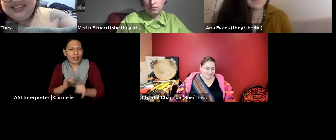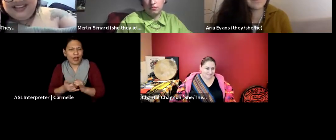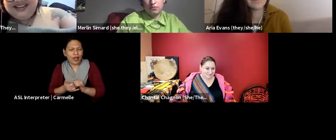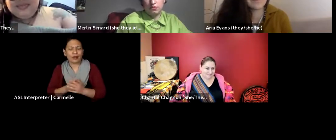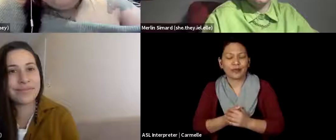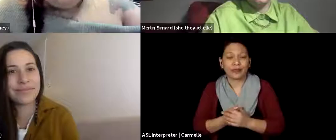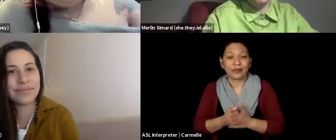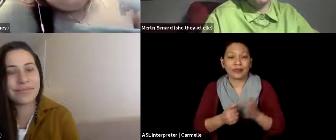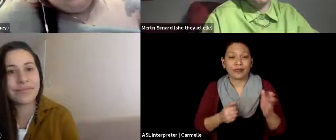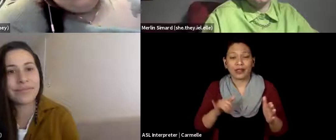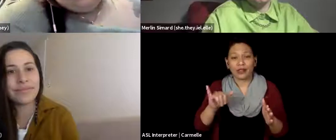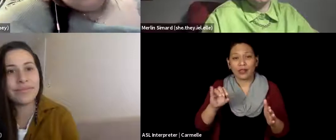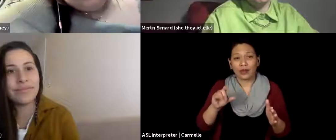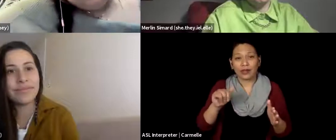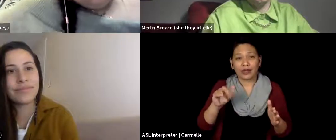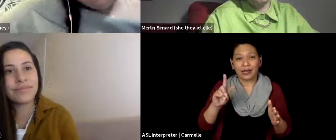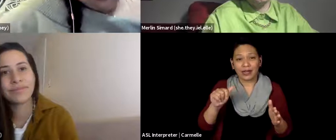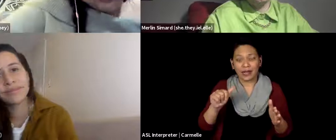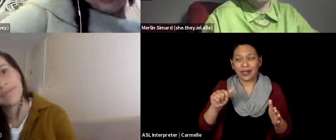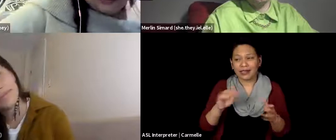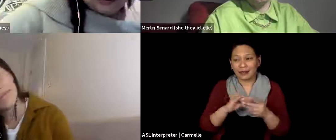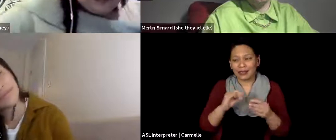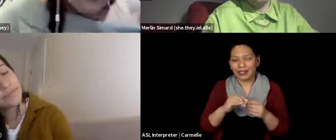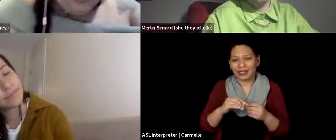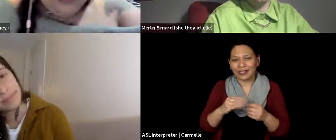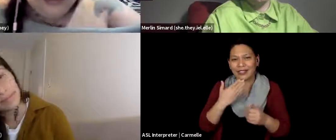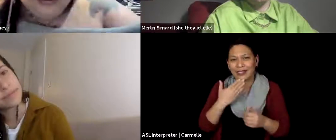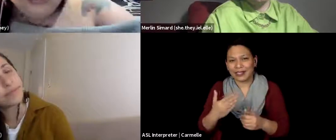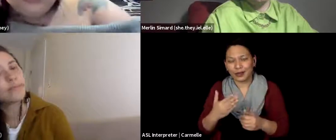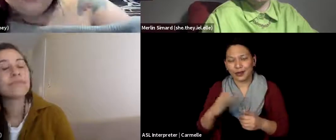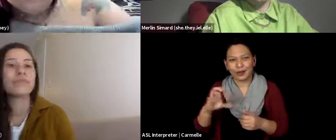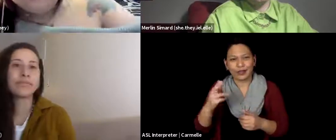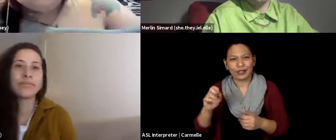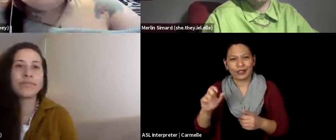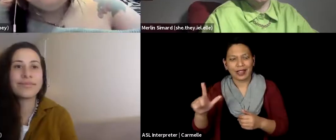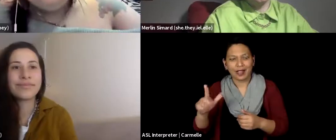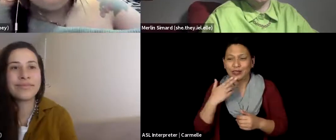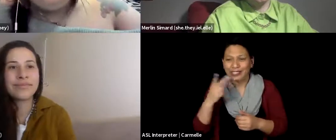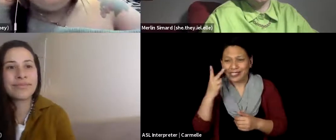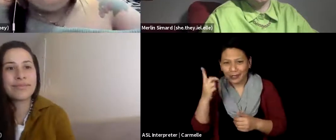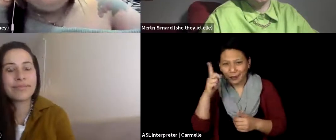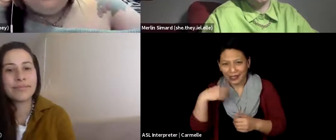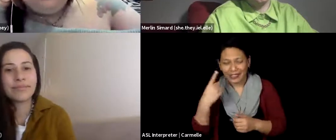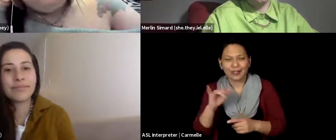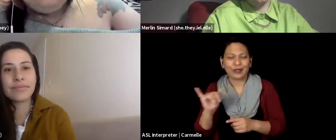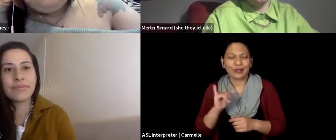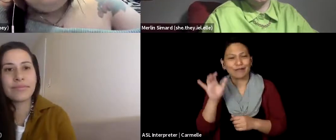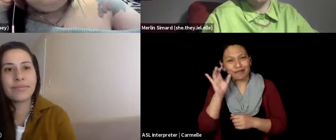Yolanda speaking. Miigwech, Chantal, it's so good to see your face and hear your voice.